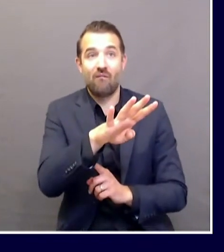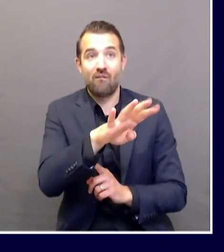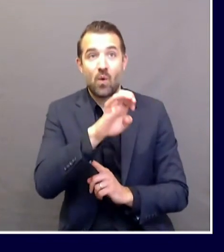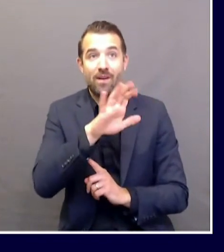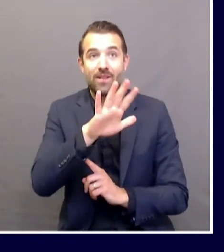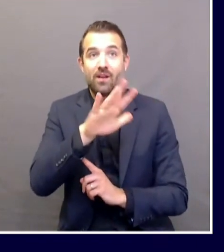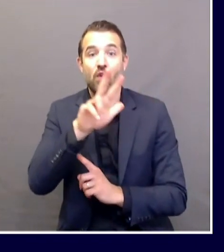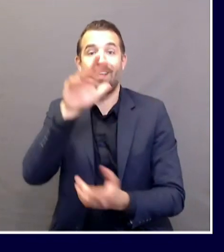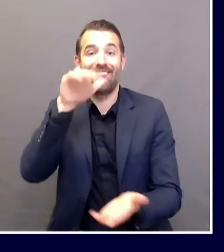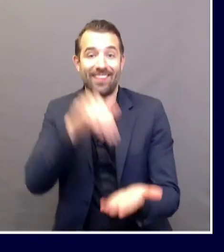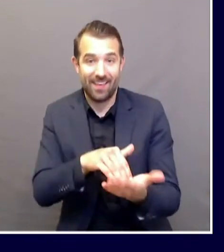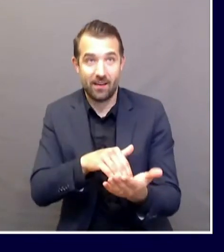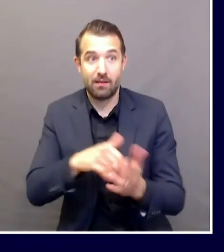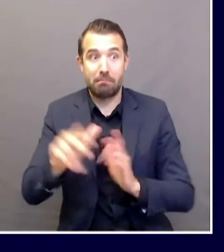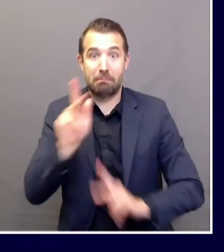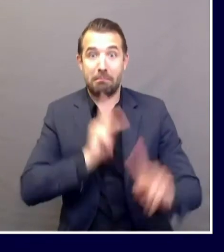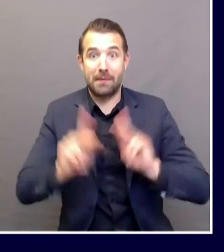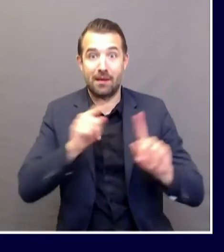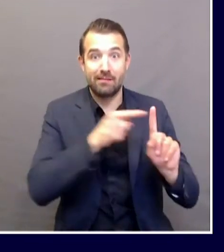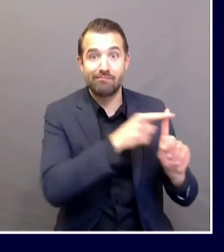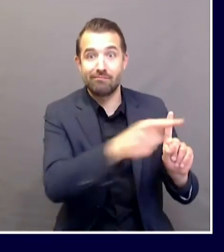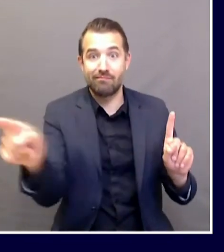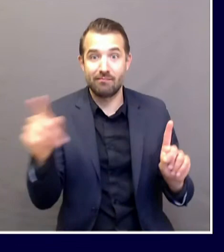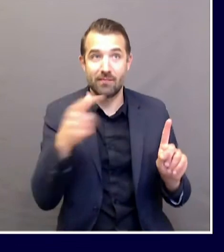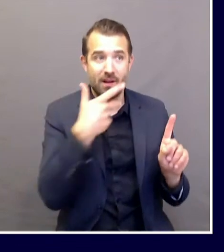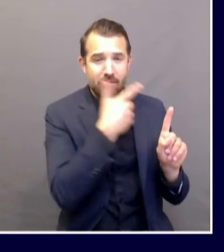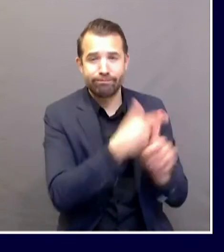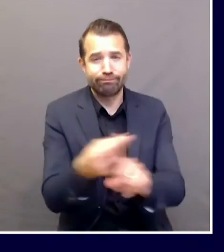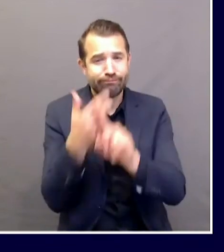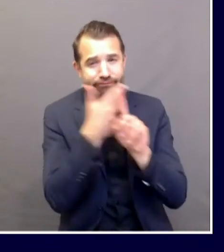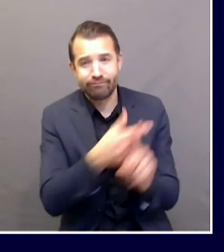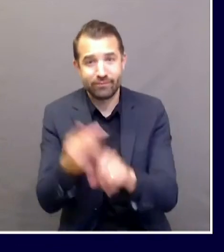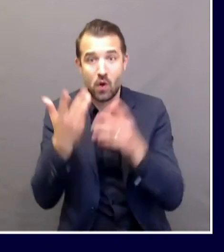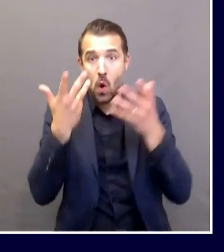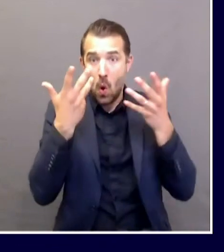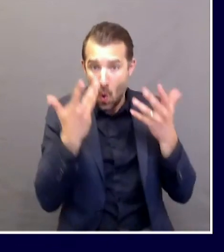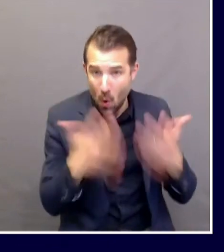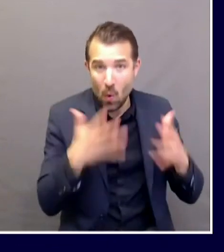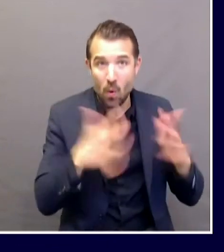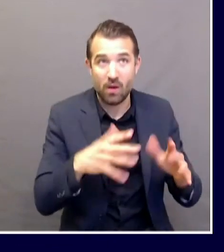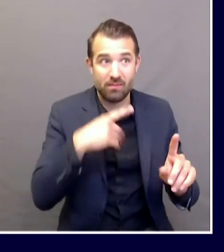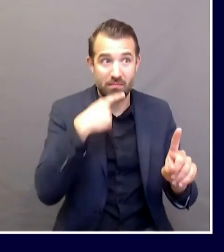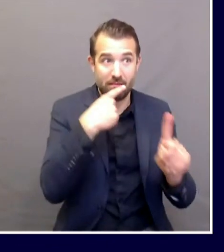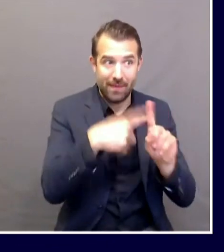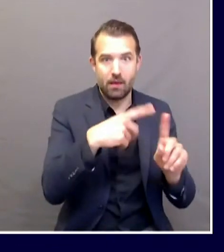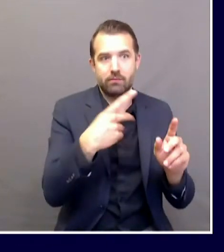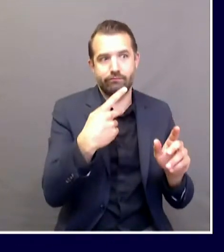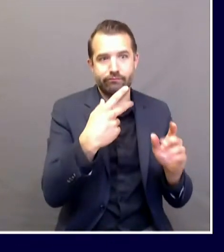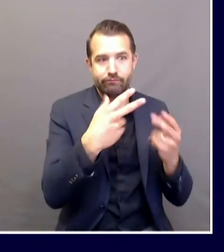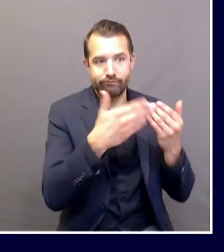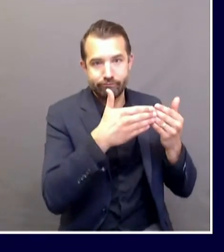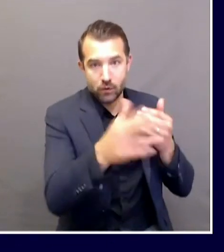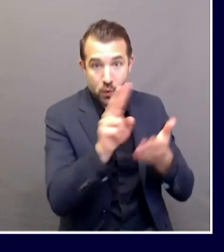453,000, 109 have gotten COVID. Let me put that differently.